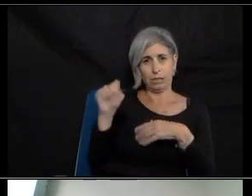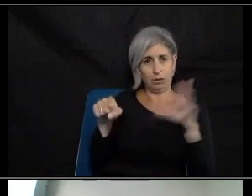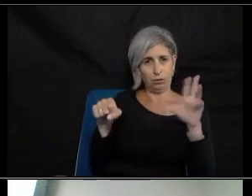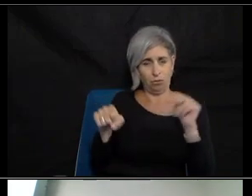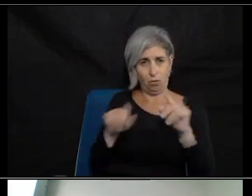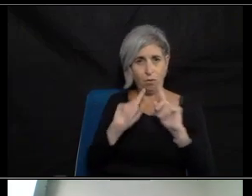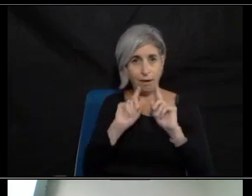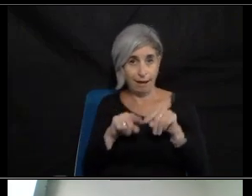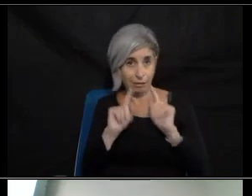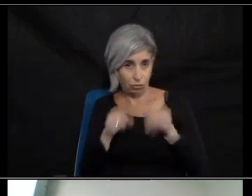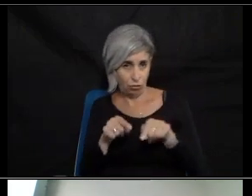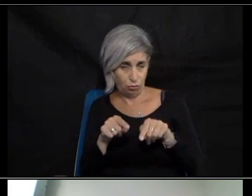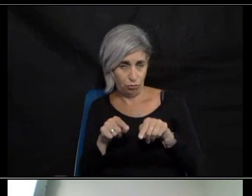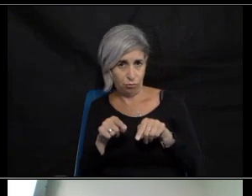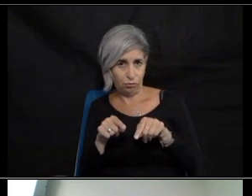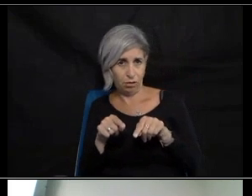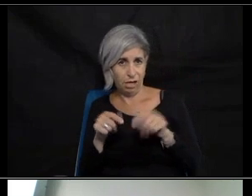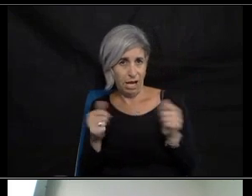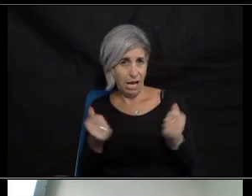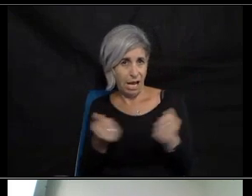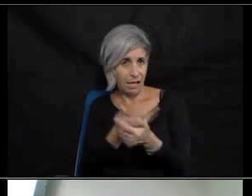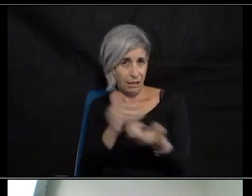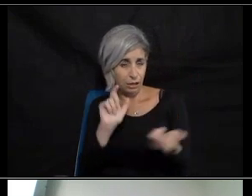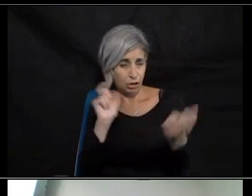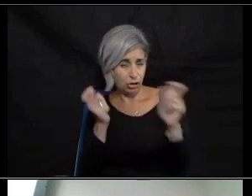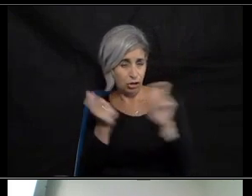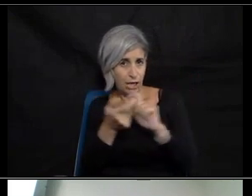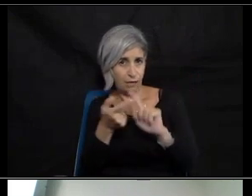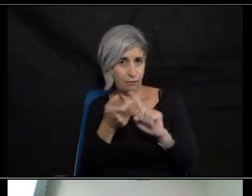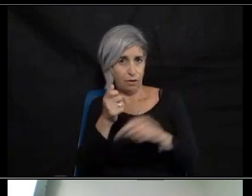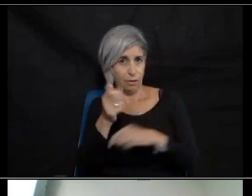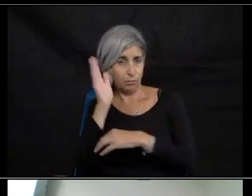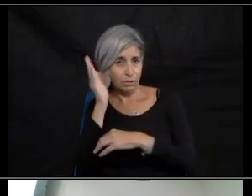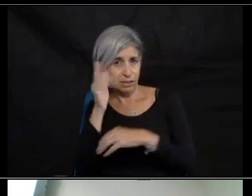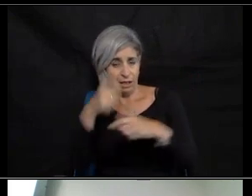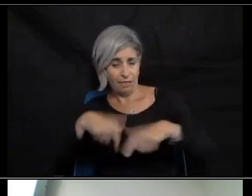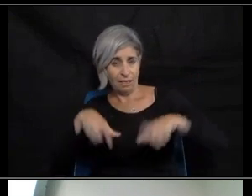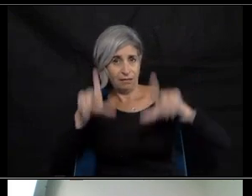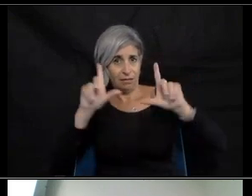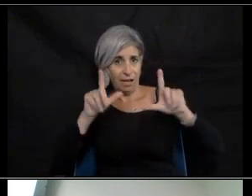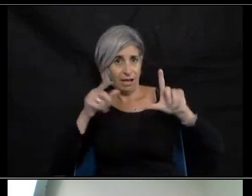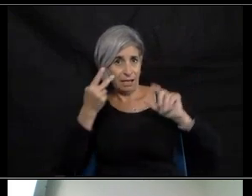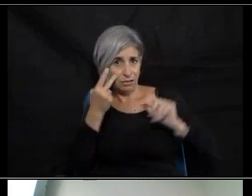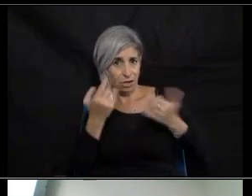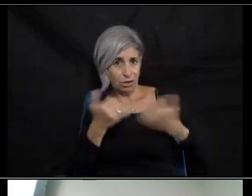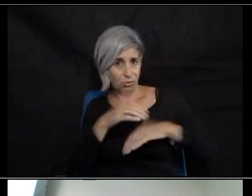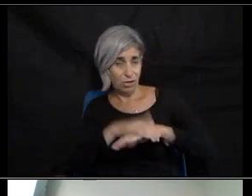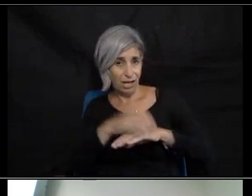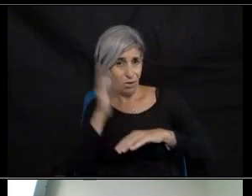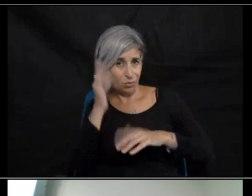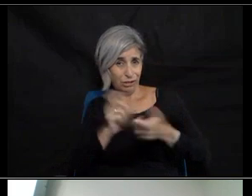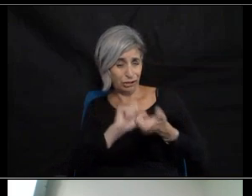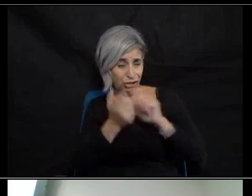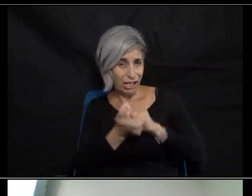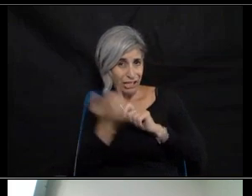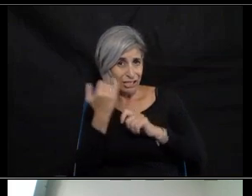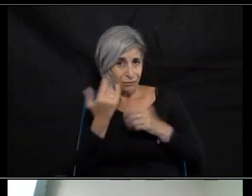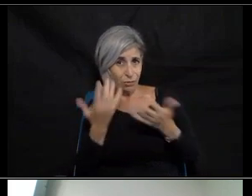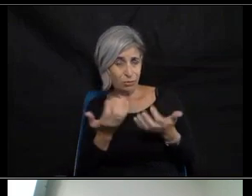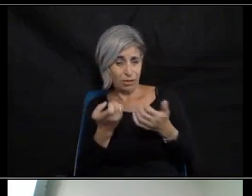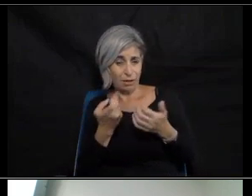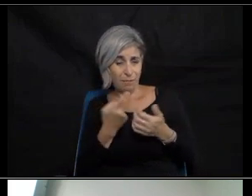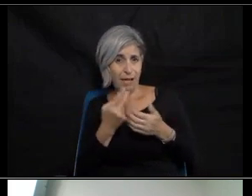answer, is anything going to change from what you presented on that slide that I saw tonight if we were to come